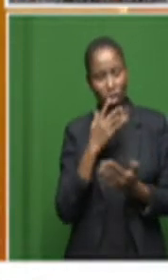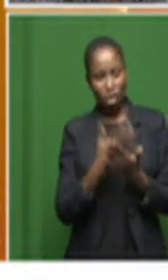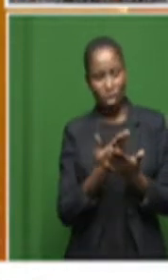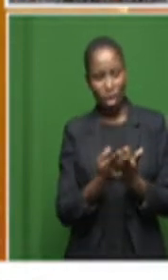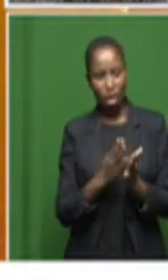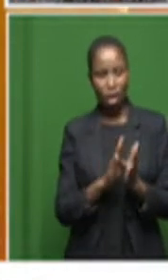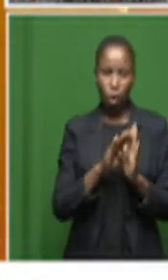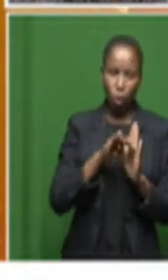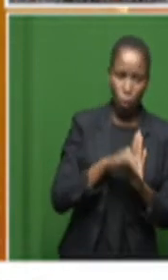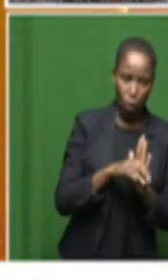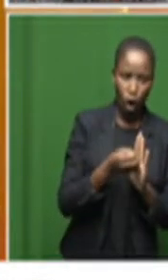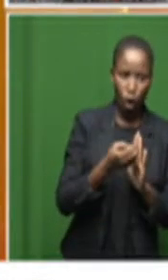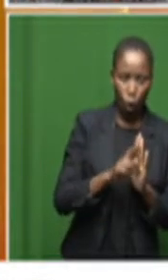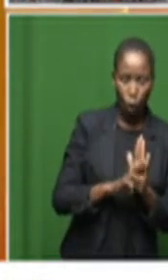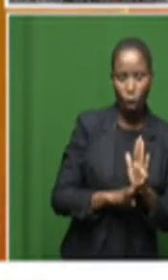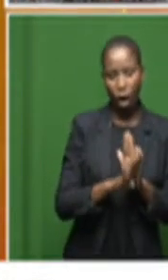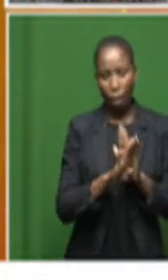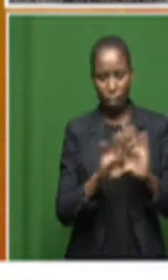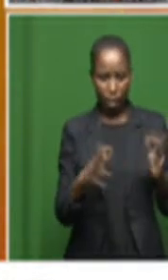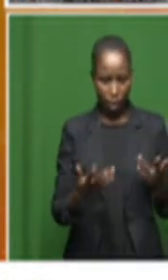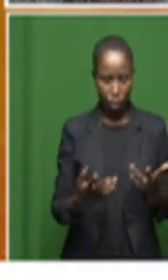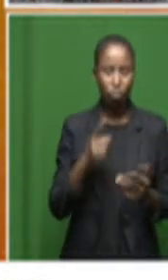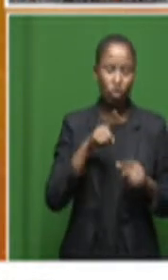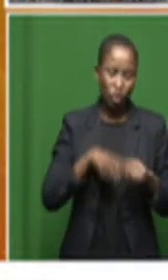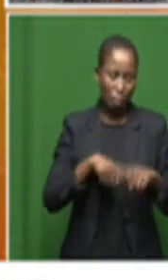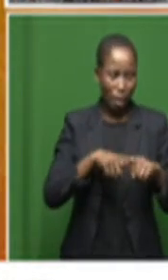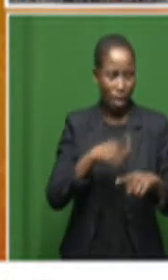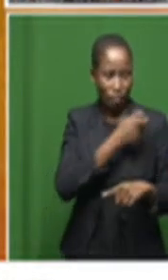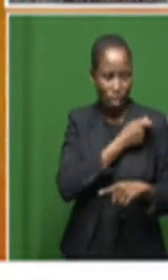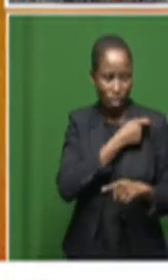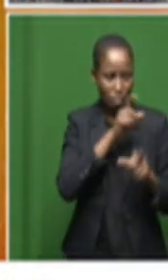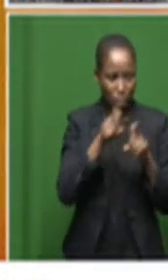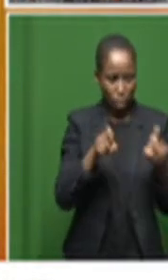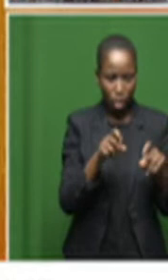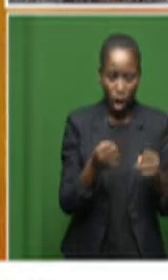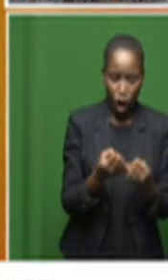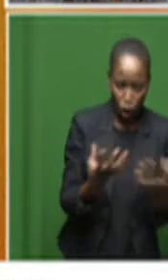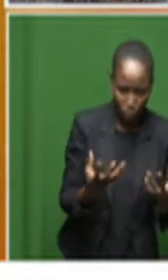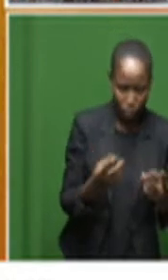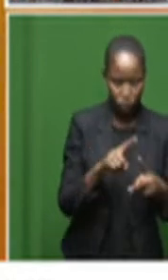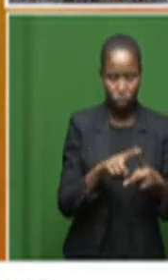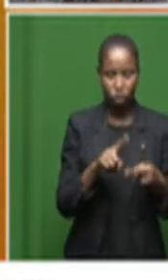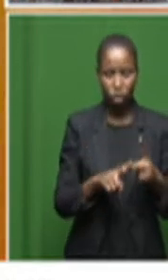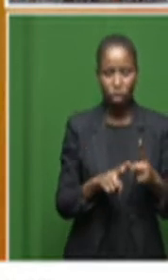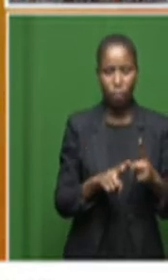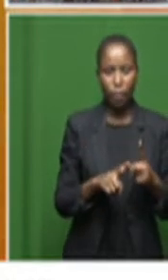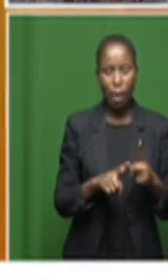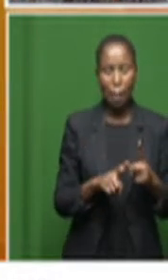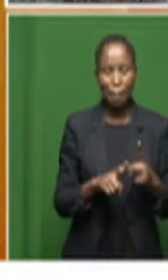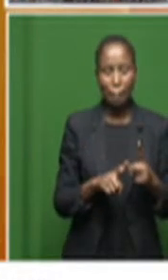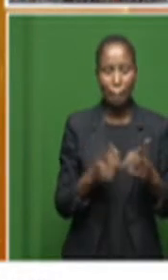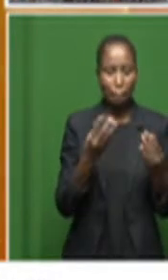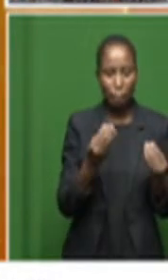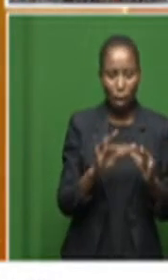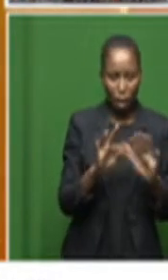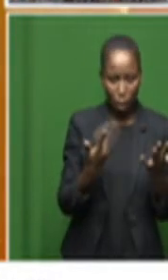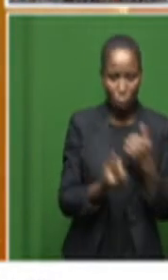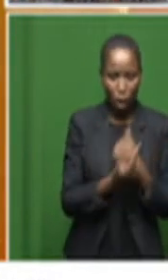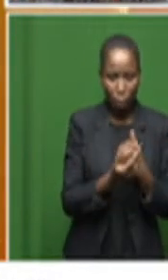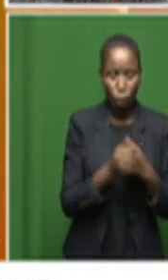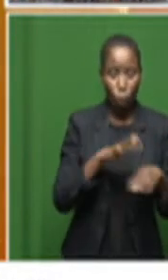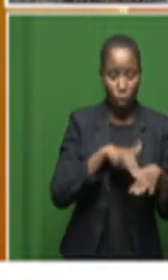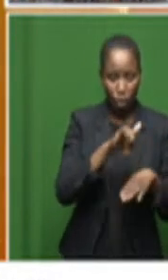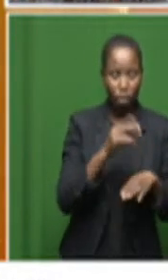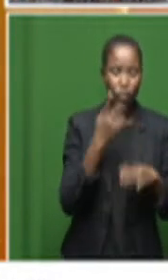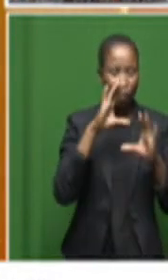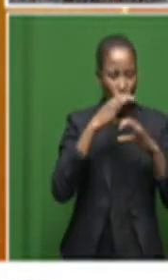to scenario 4, looking at how many vaccinators and the parameters around that. We look at the